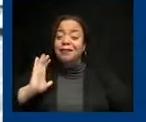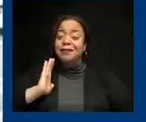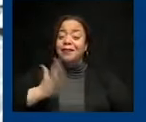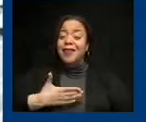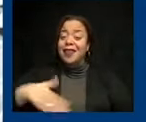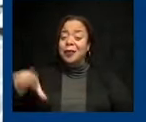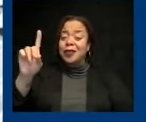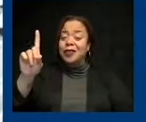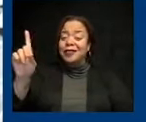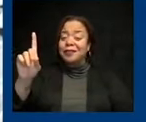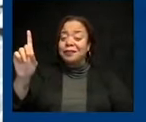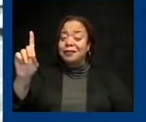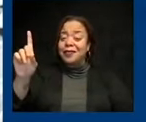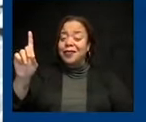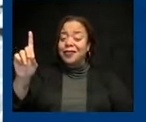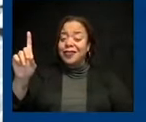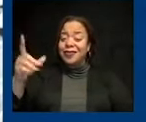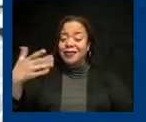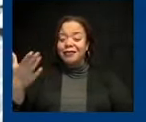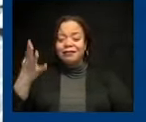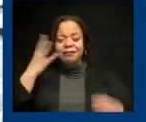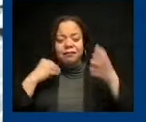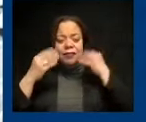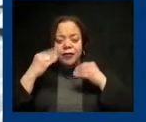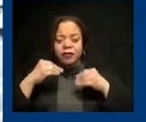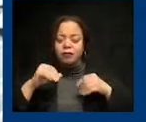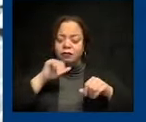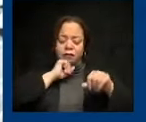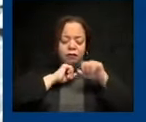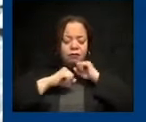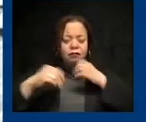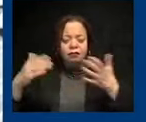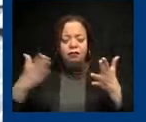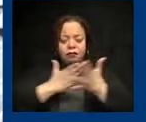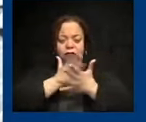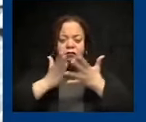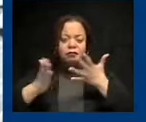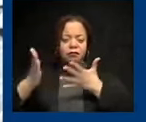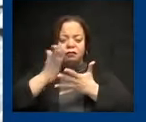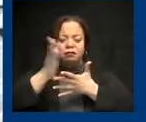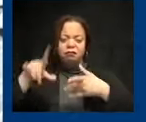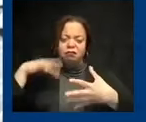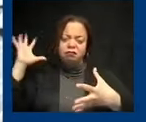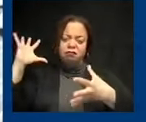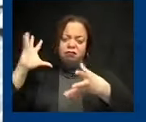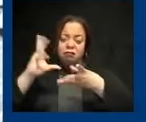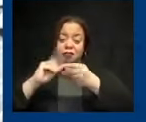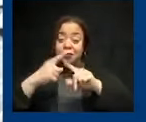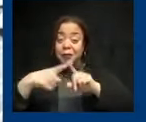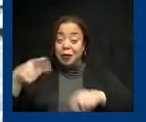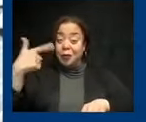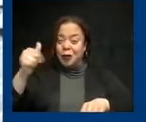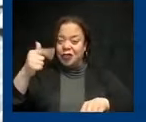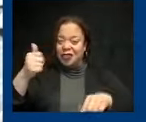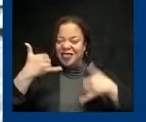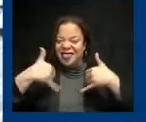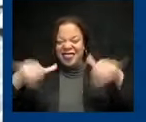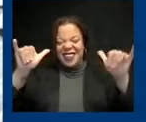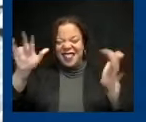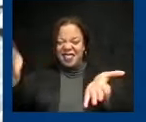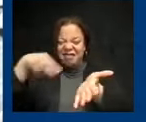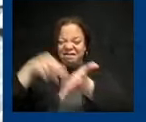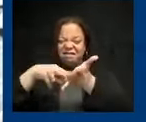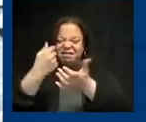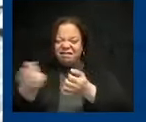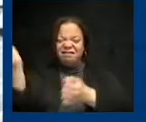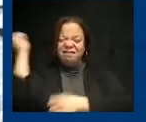years, but we are still standing, Georgia. And across America, I am so proud that people